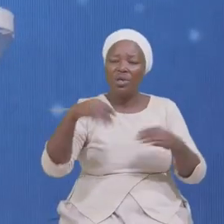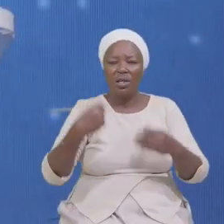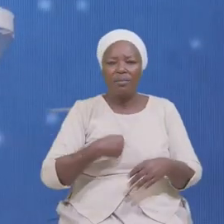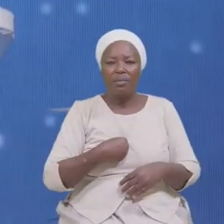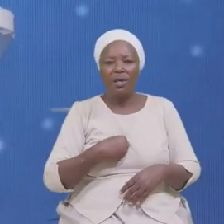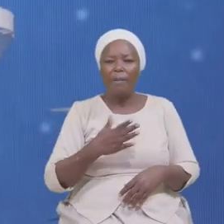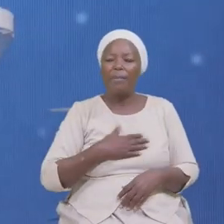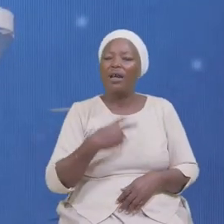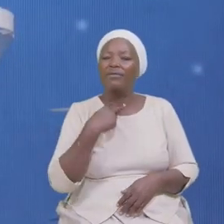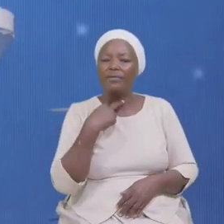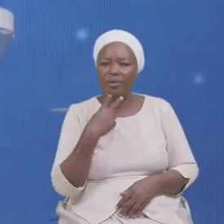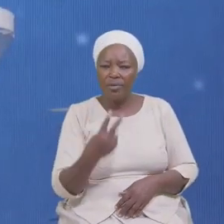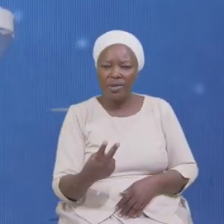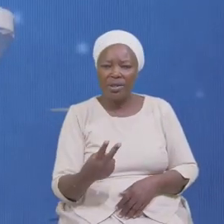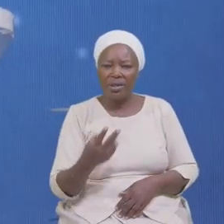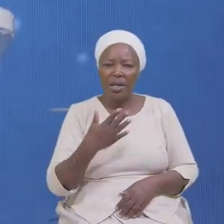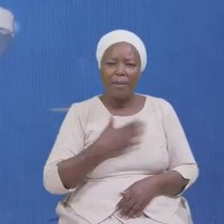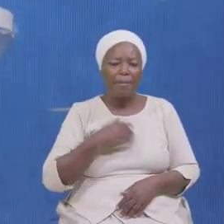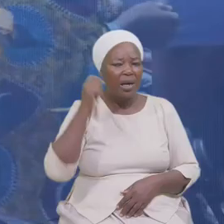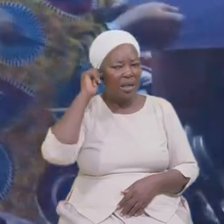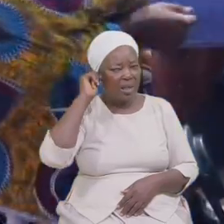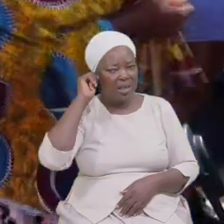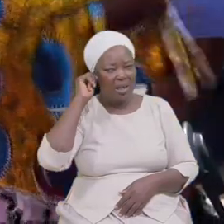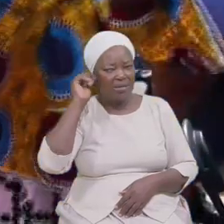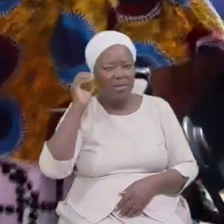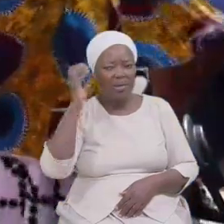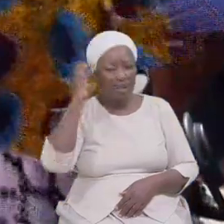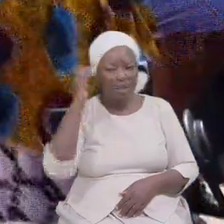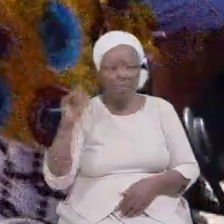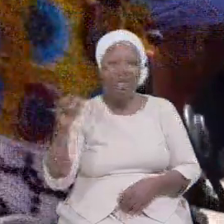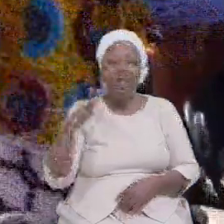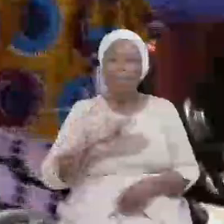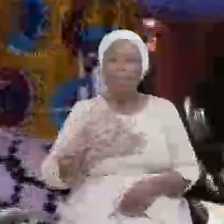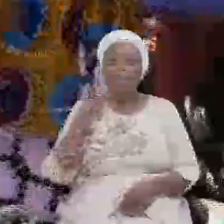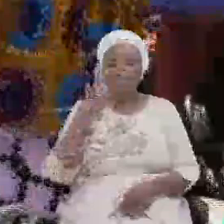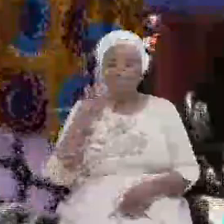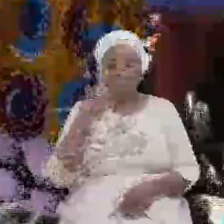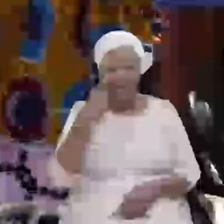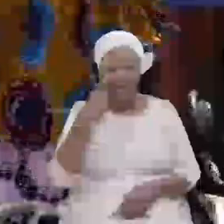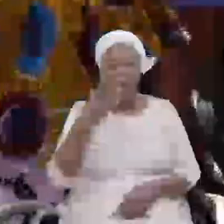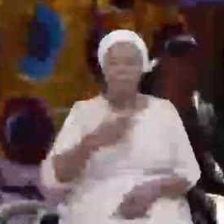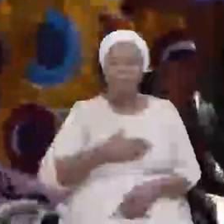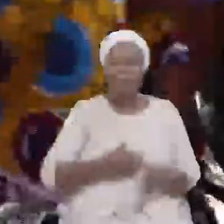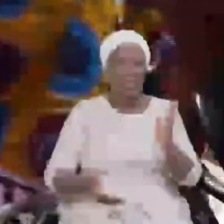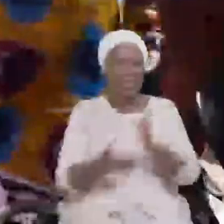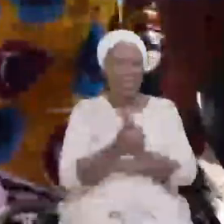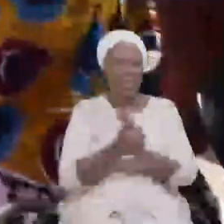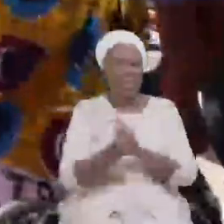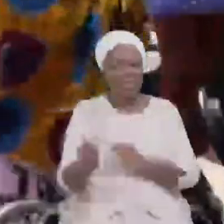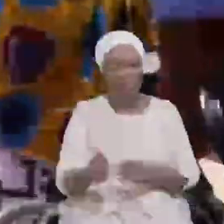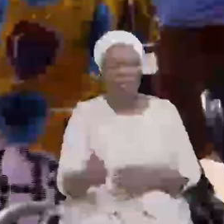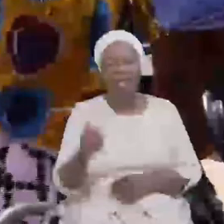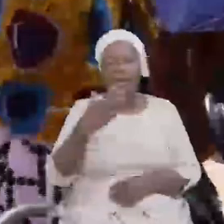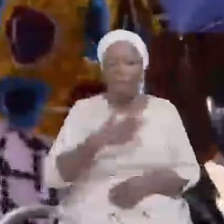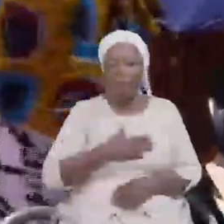voice, my hearing, my sight, my skill, my